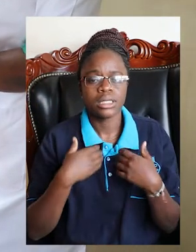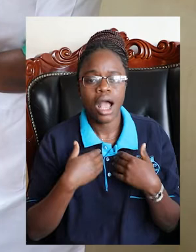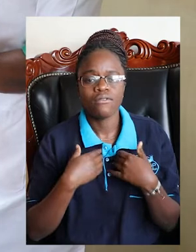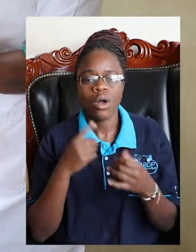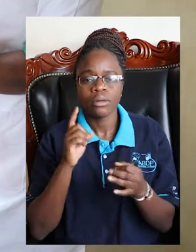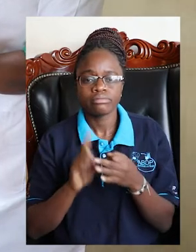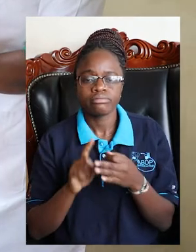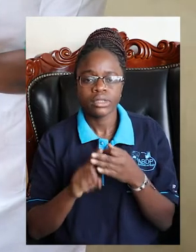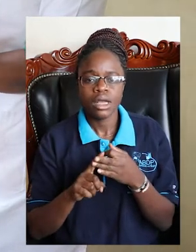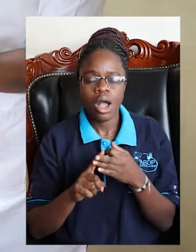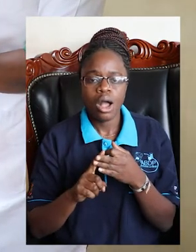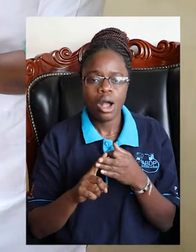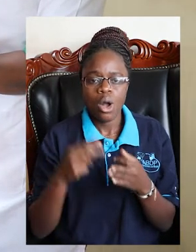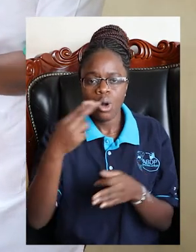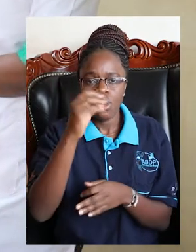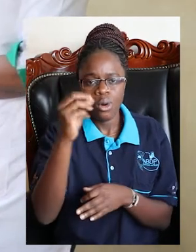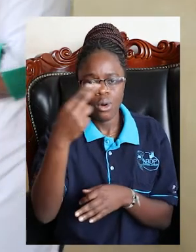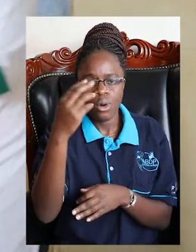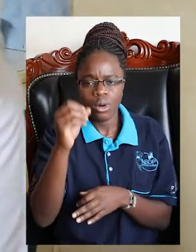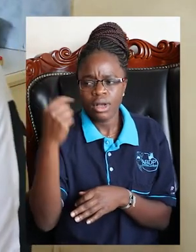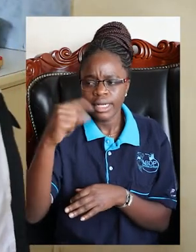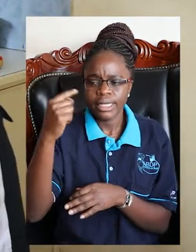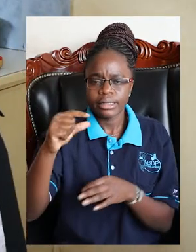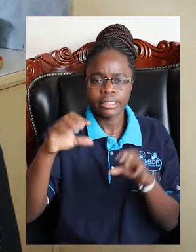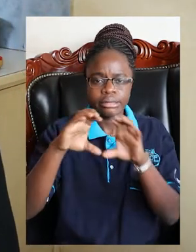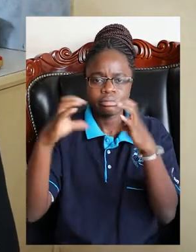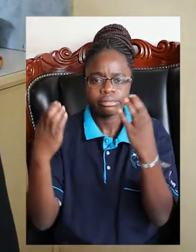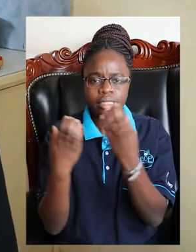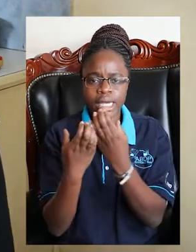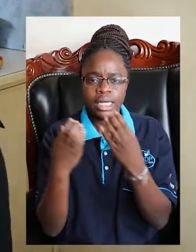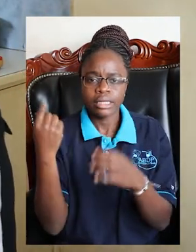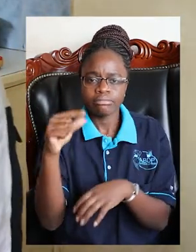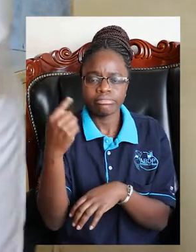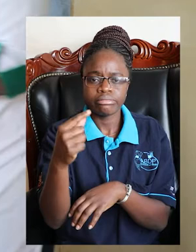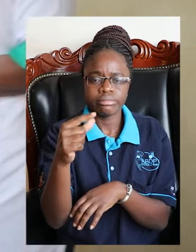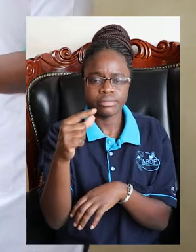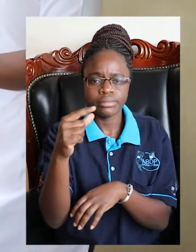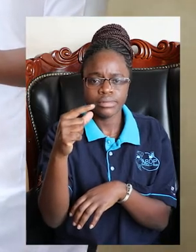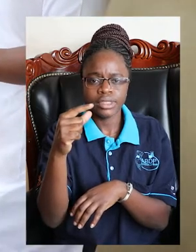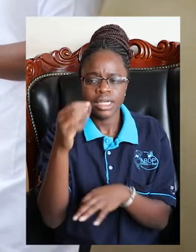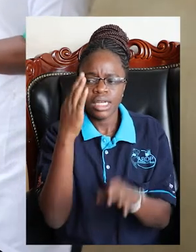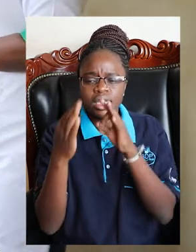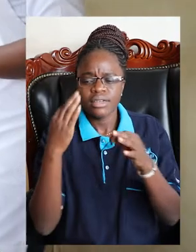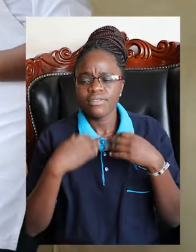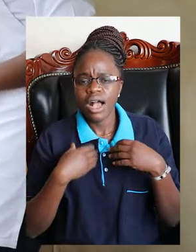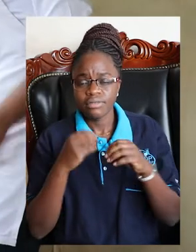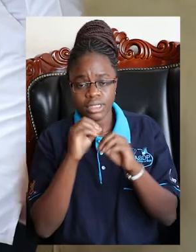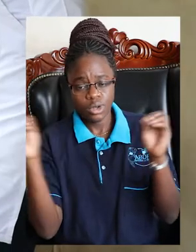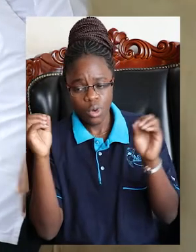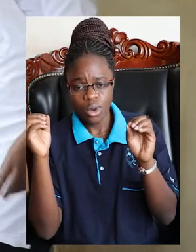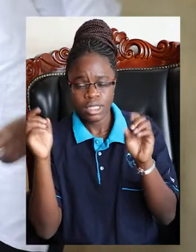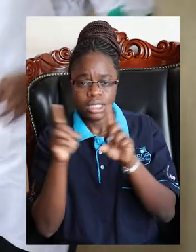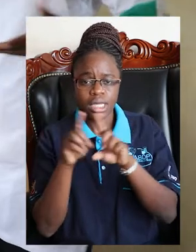also the pilipili ho. If you don't have ginger and garlic, it is okay. You can do without